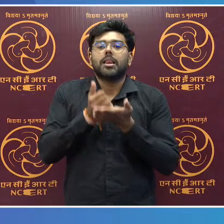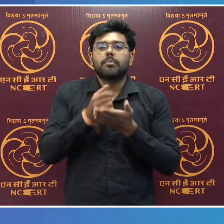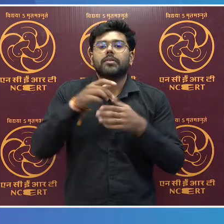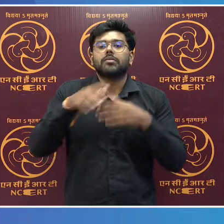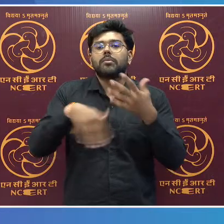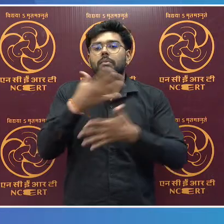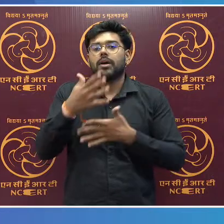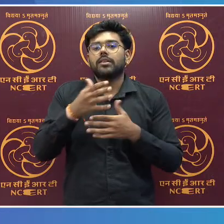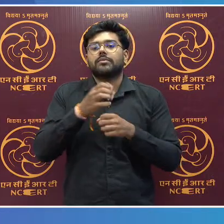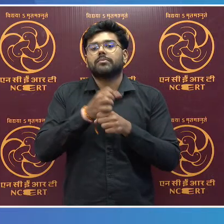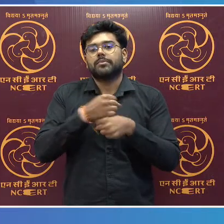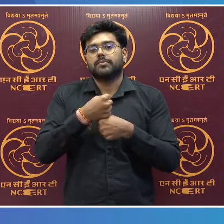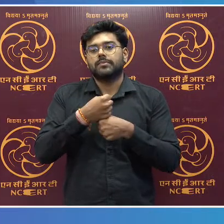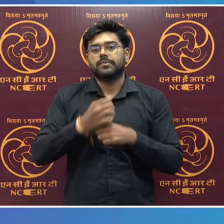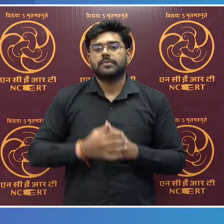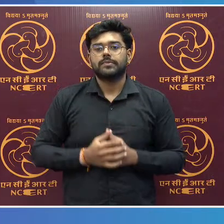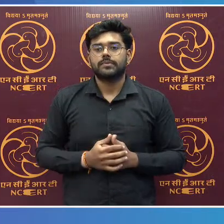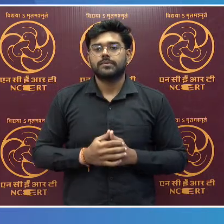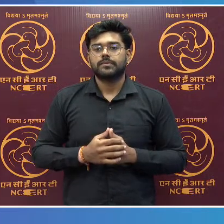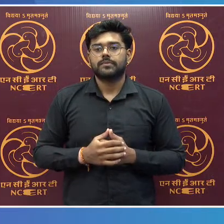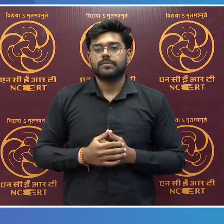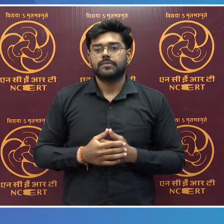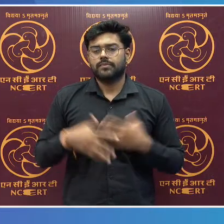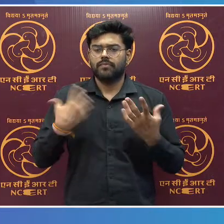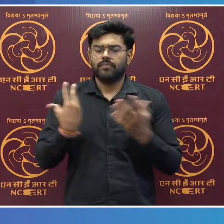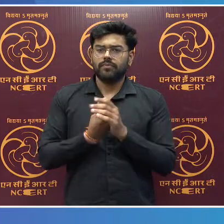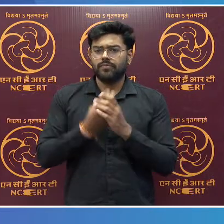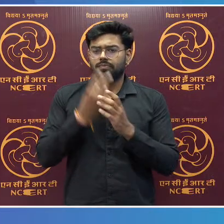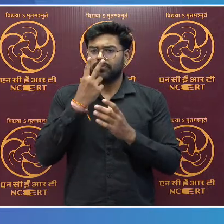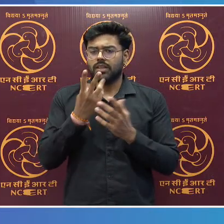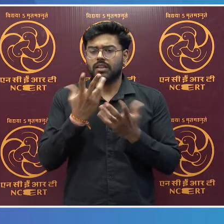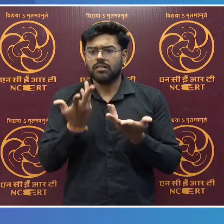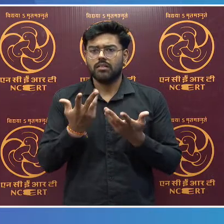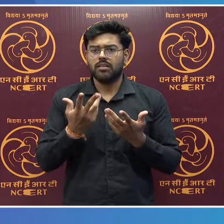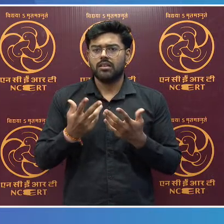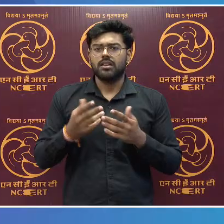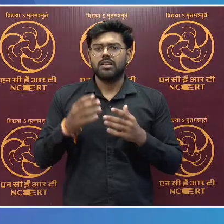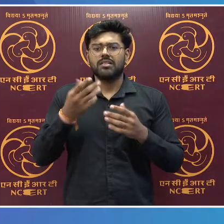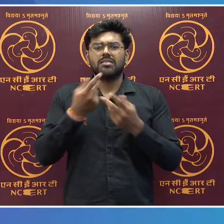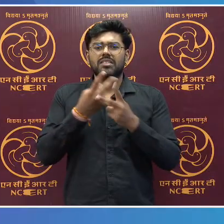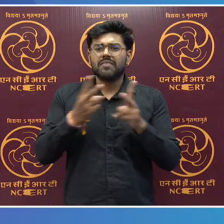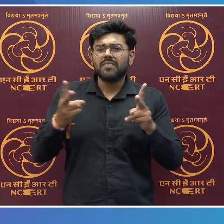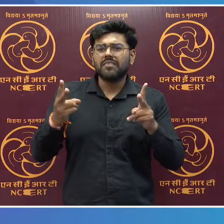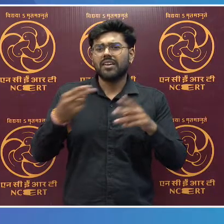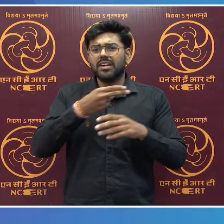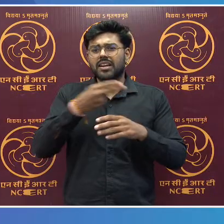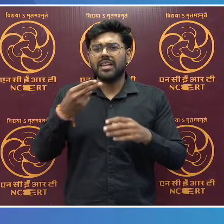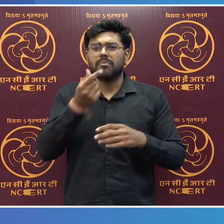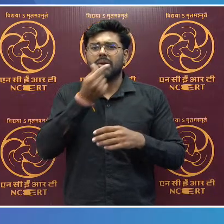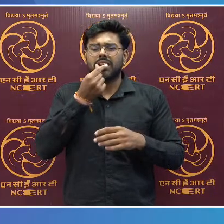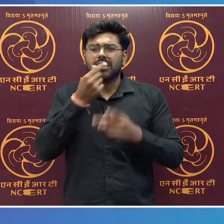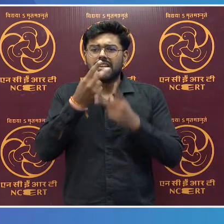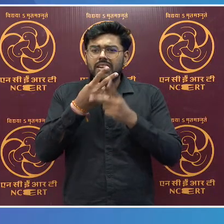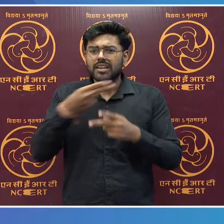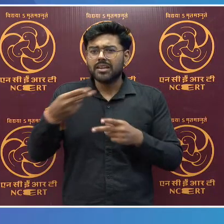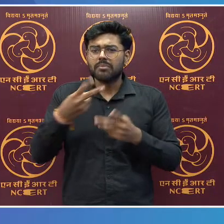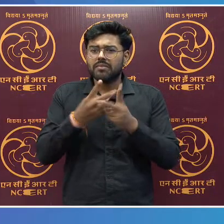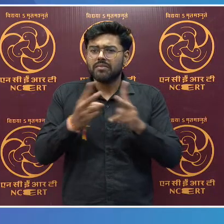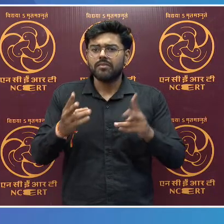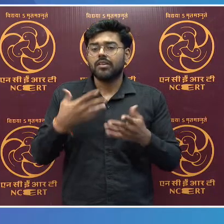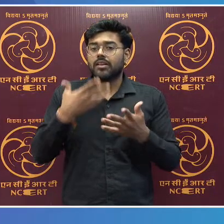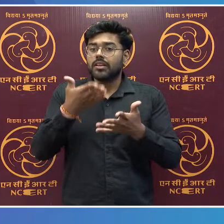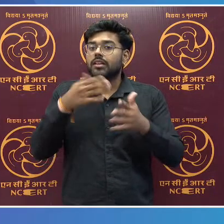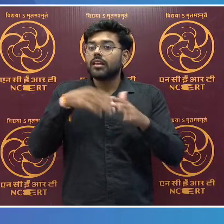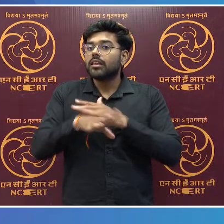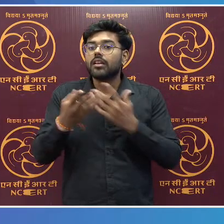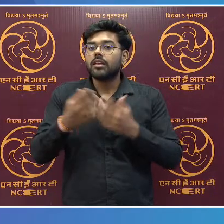fungi, right? You must have heard these names, streptomycin, amoxicillin, right? What are these? They